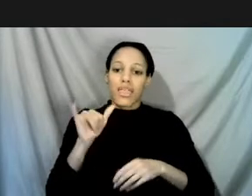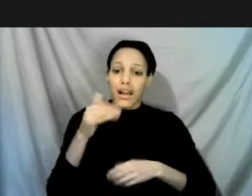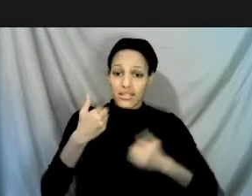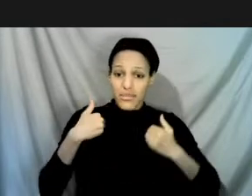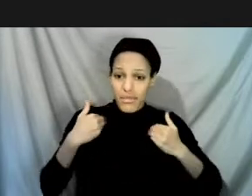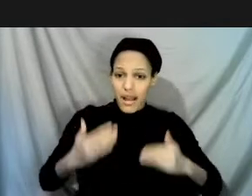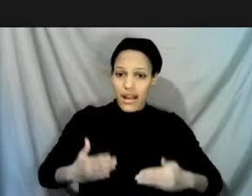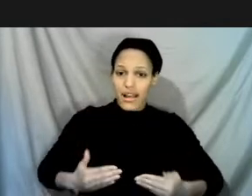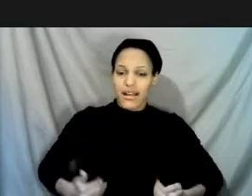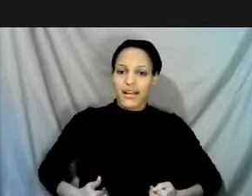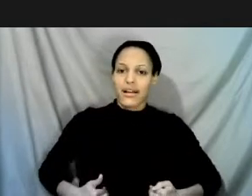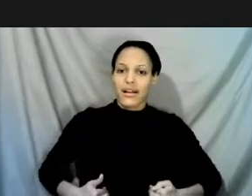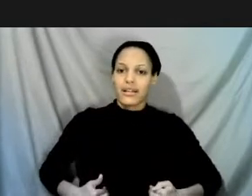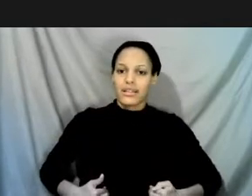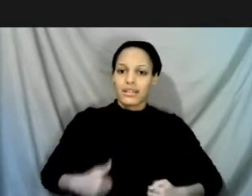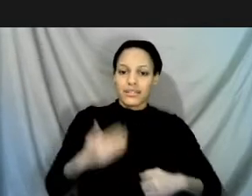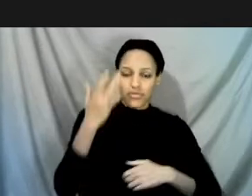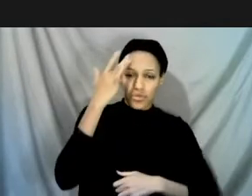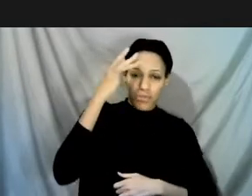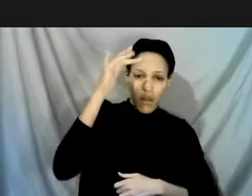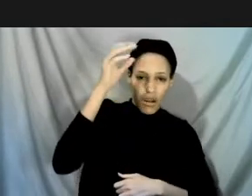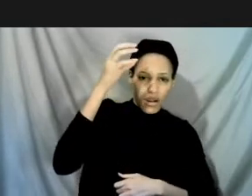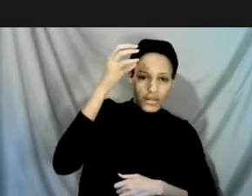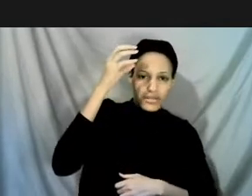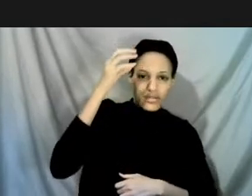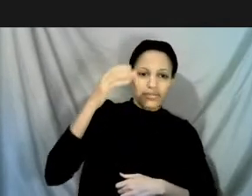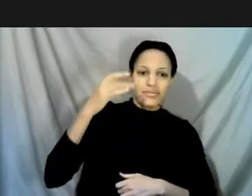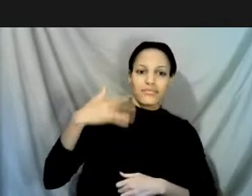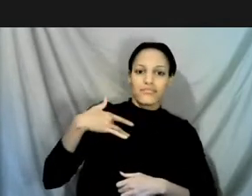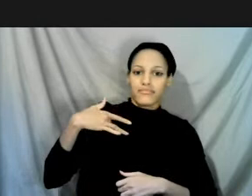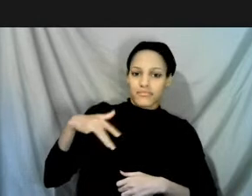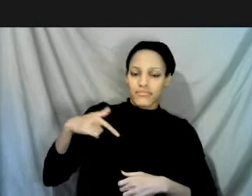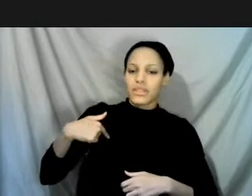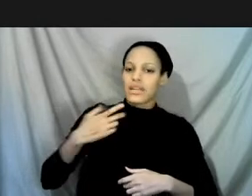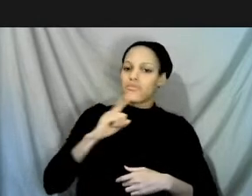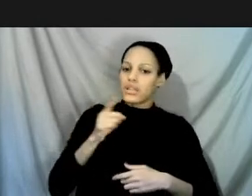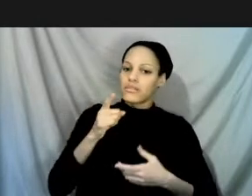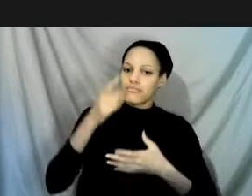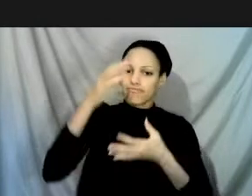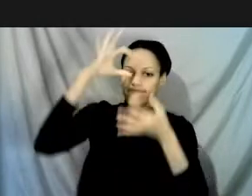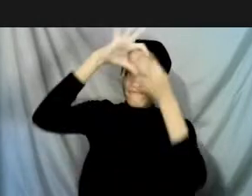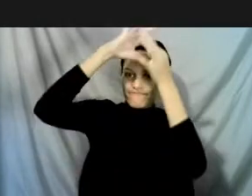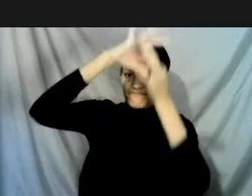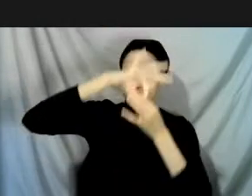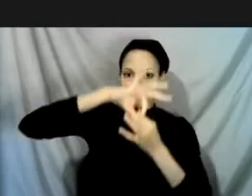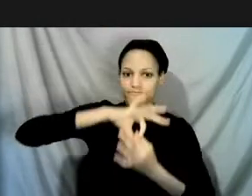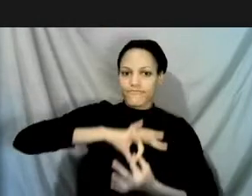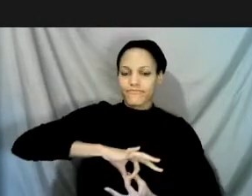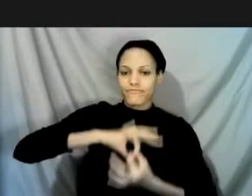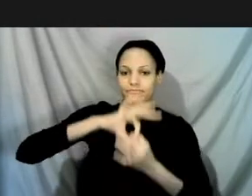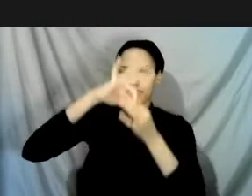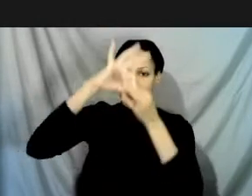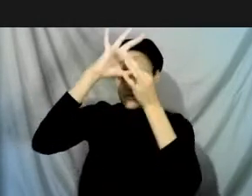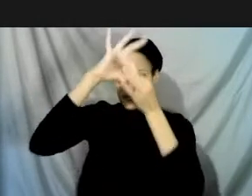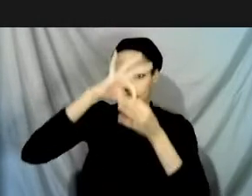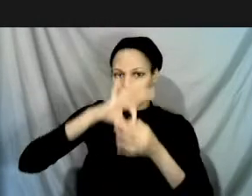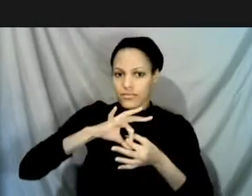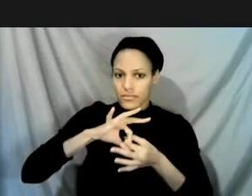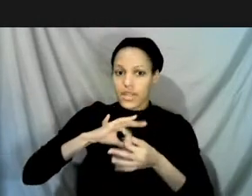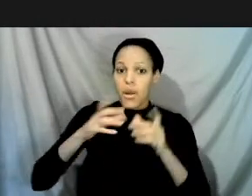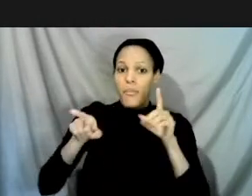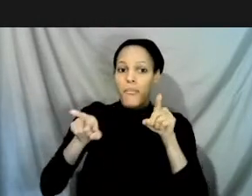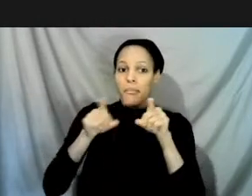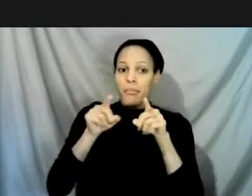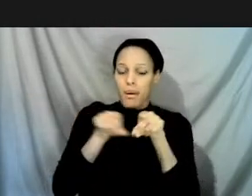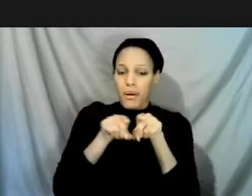will connect with the intelligent spirit and grow, and therefore cause